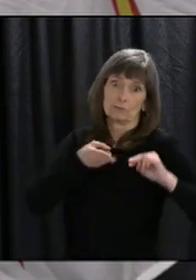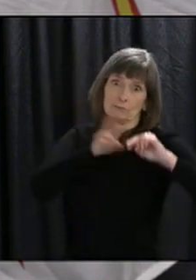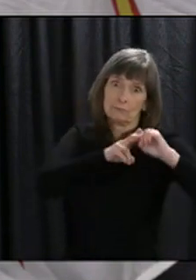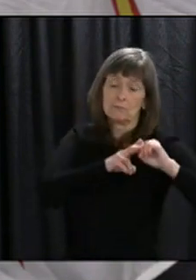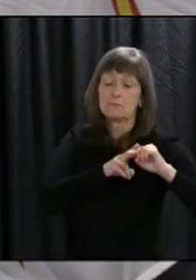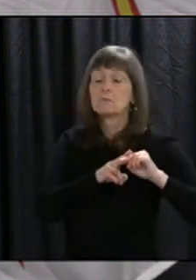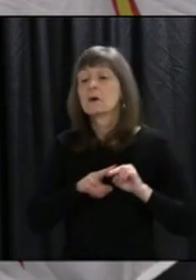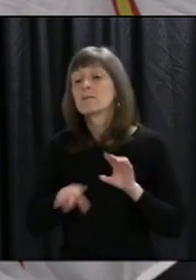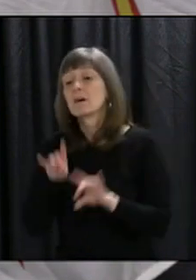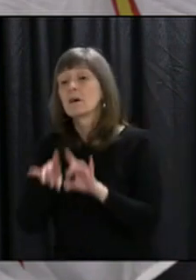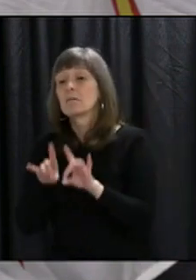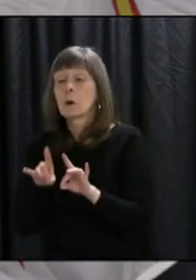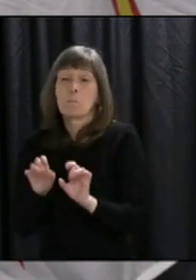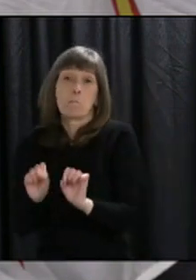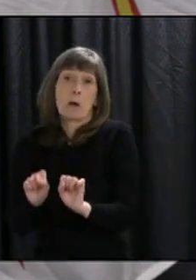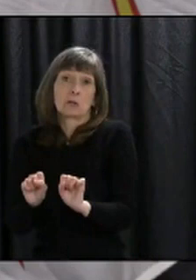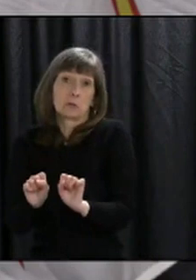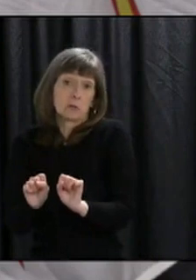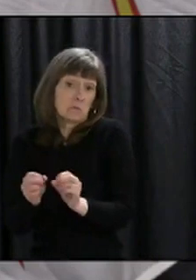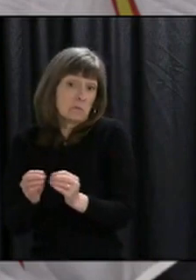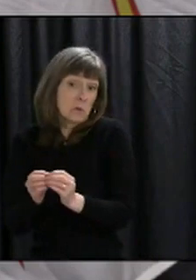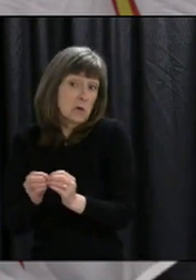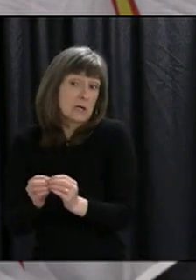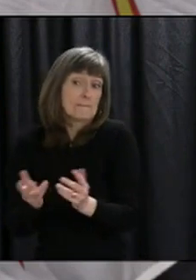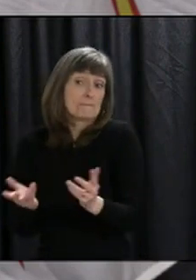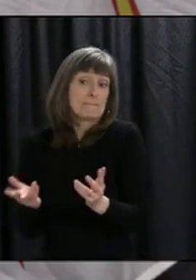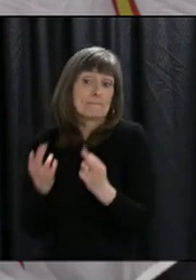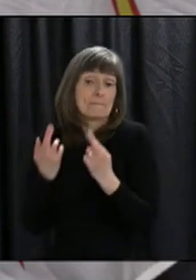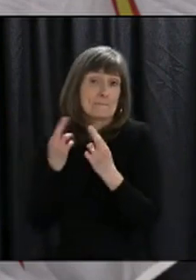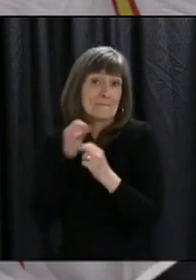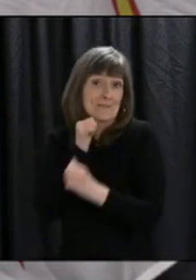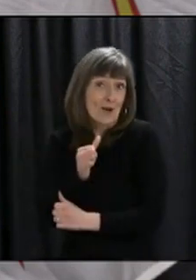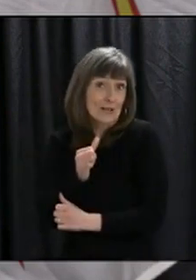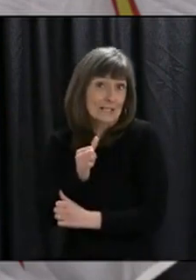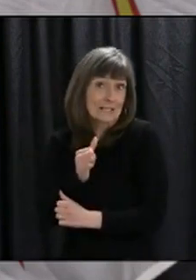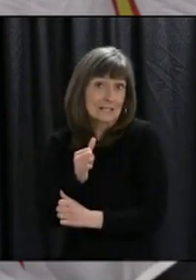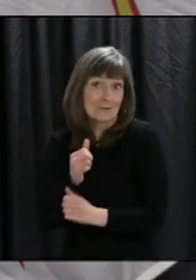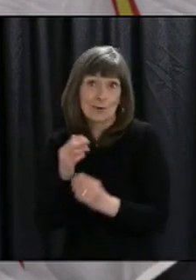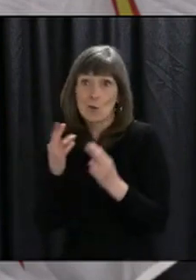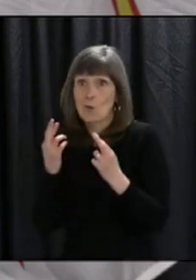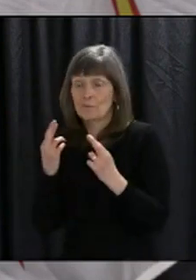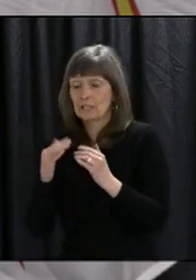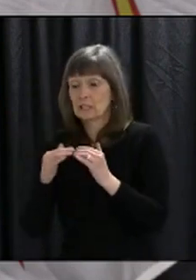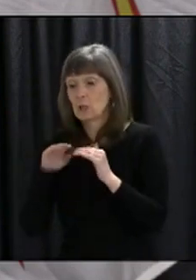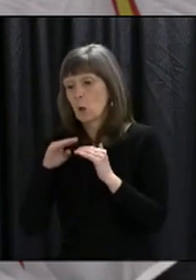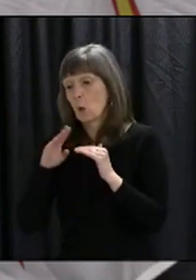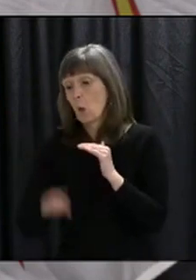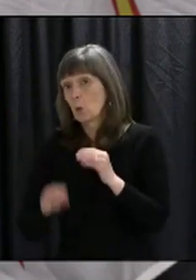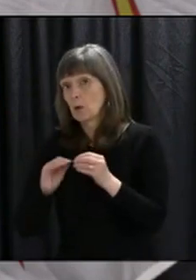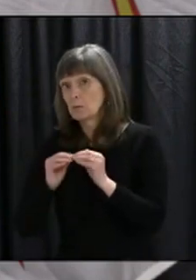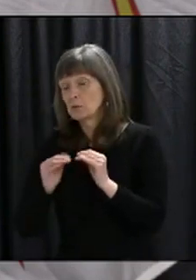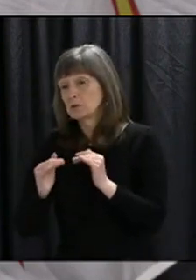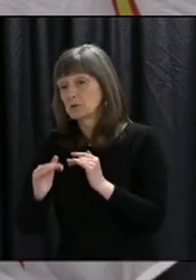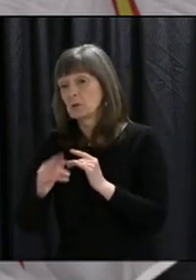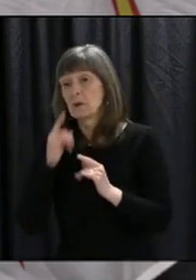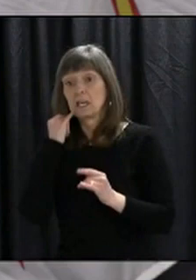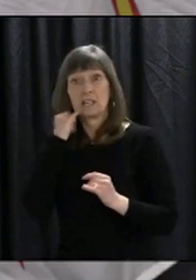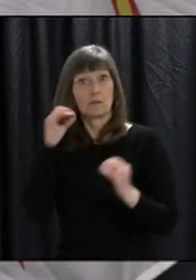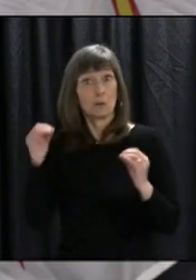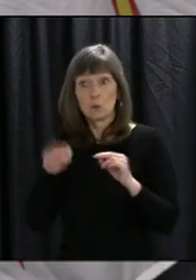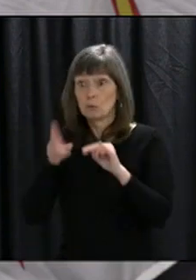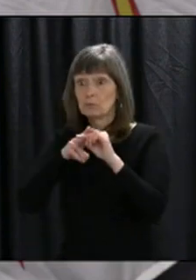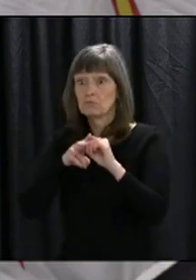rise. We are hopeful that our positive numbers won't rise, but I will be surprised if they don't.